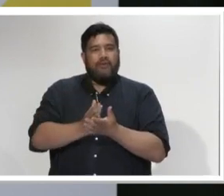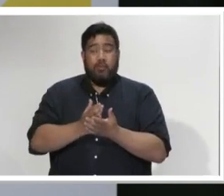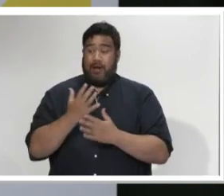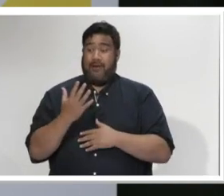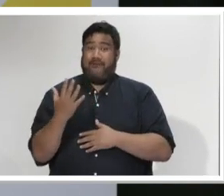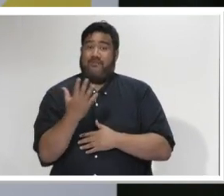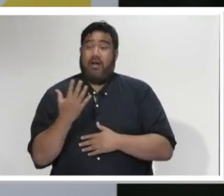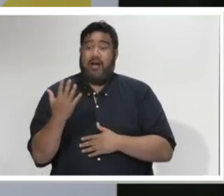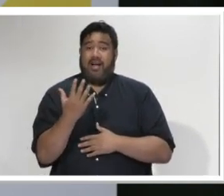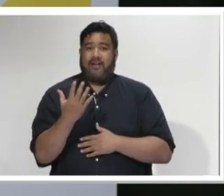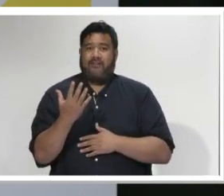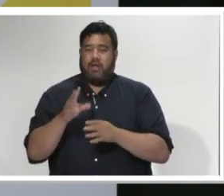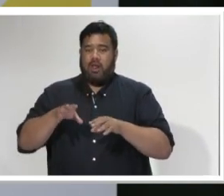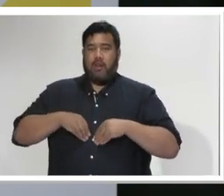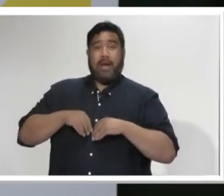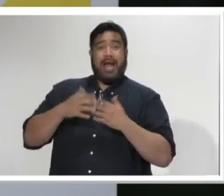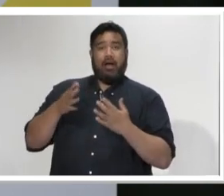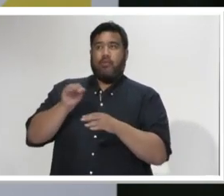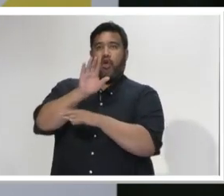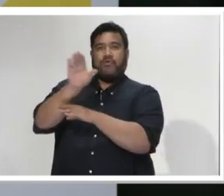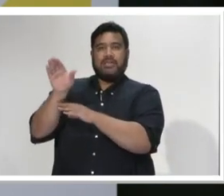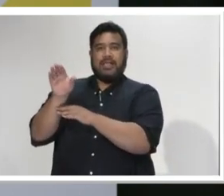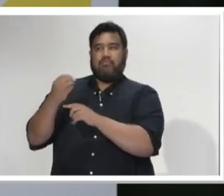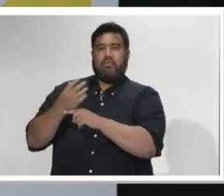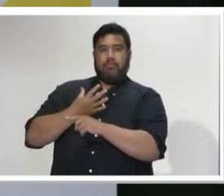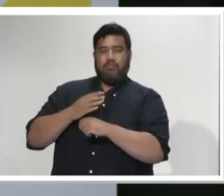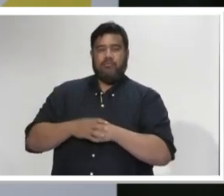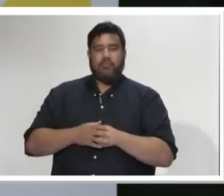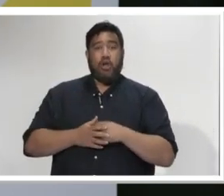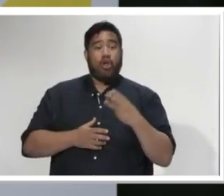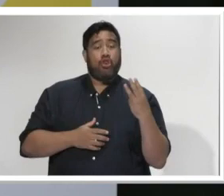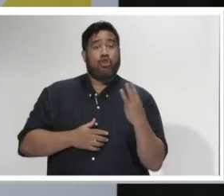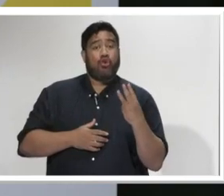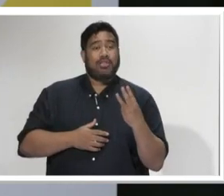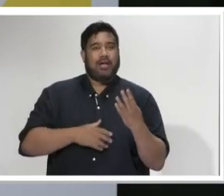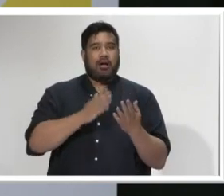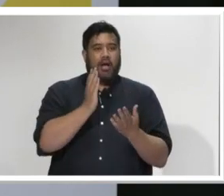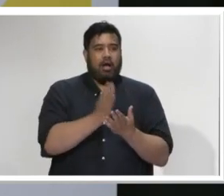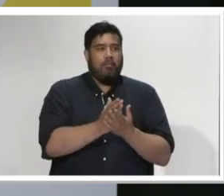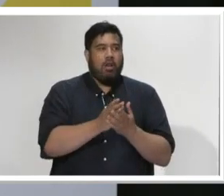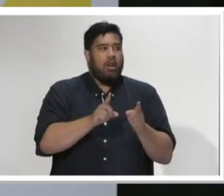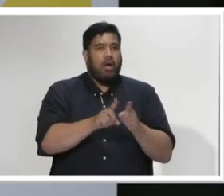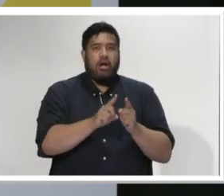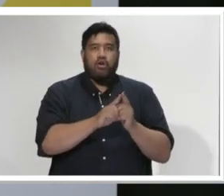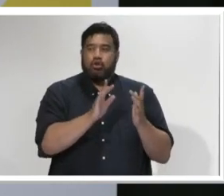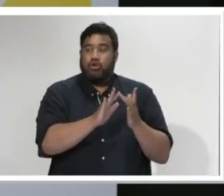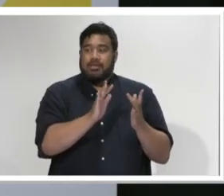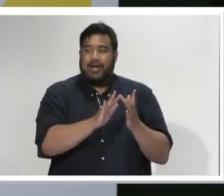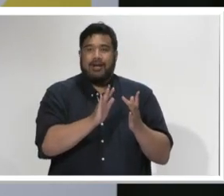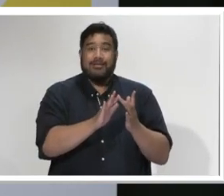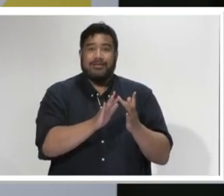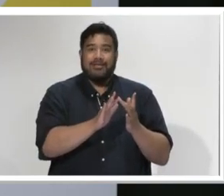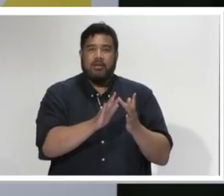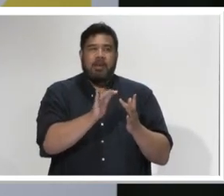are due to overseas exposure and 13 are contacts of confirmed cases, including someone who may be part of a known